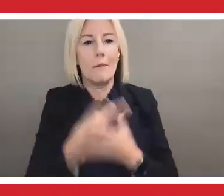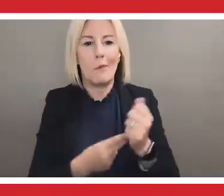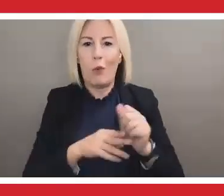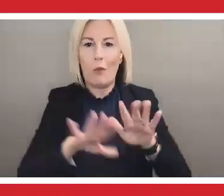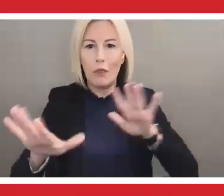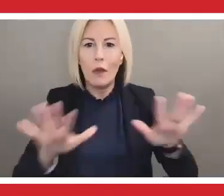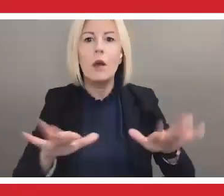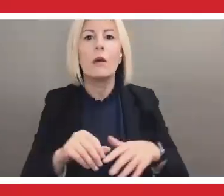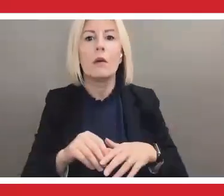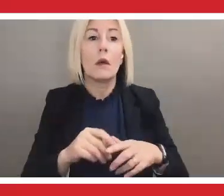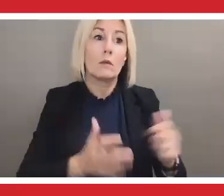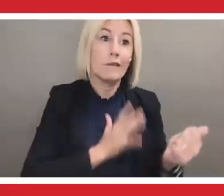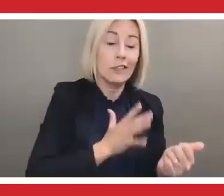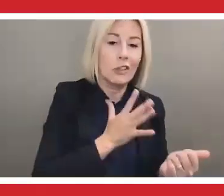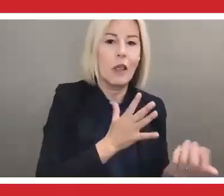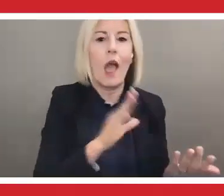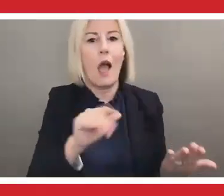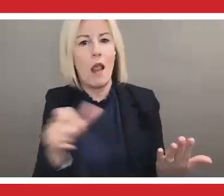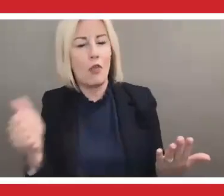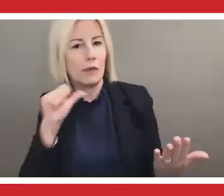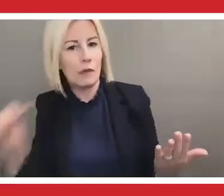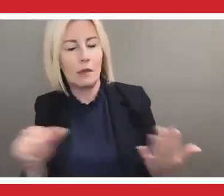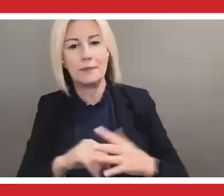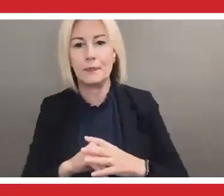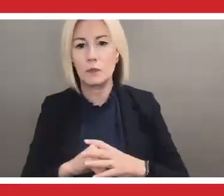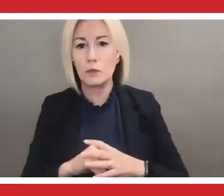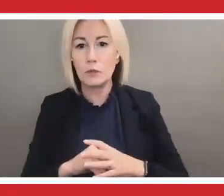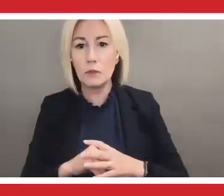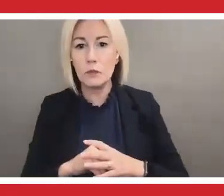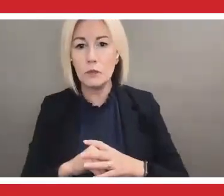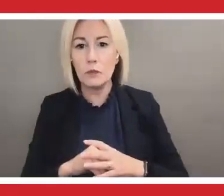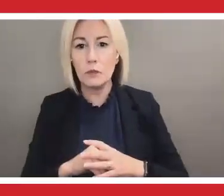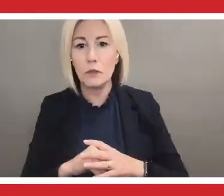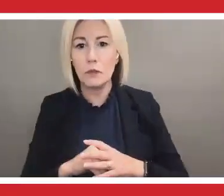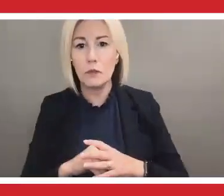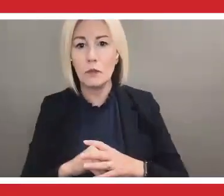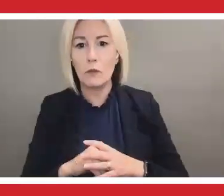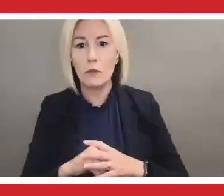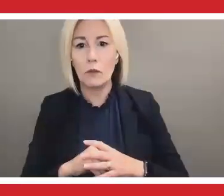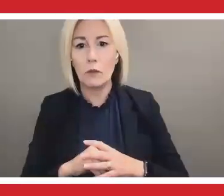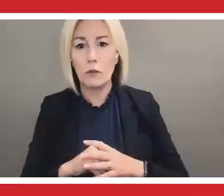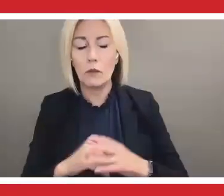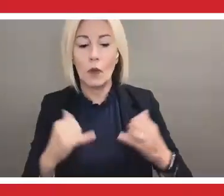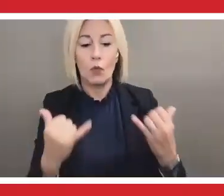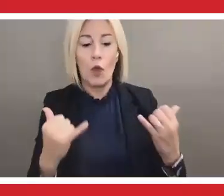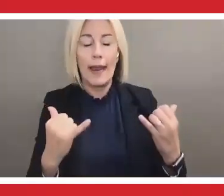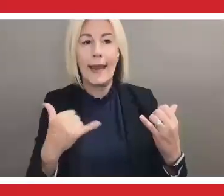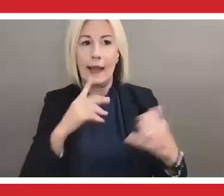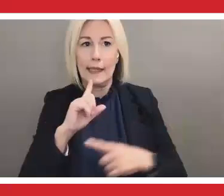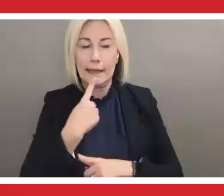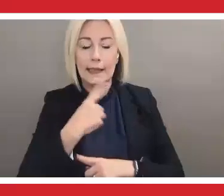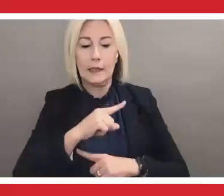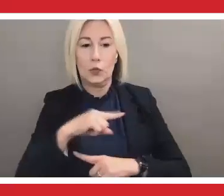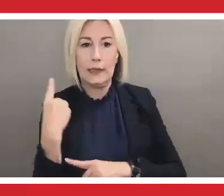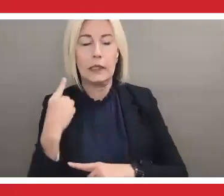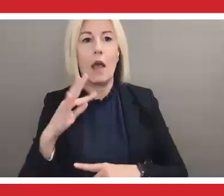in other ways not. We're at the moment at significant risk of global recession, which would